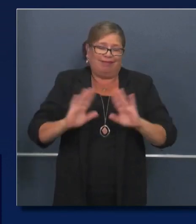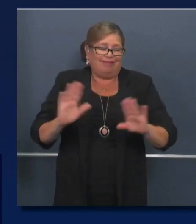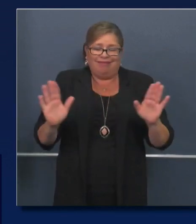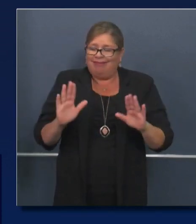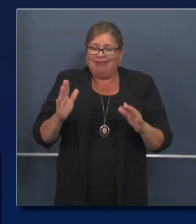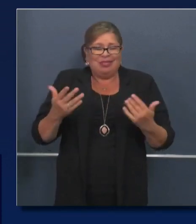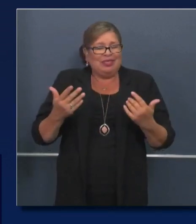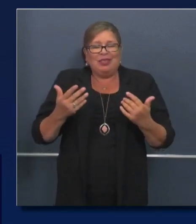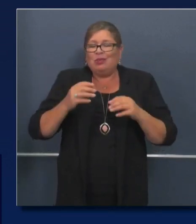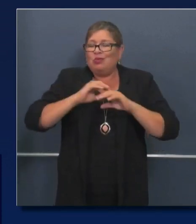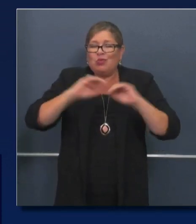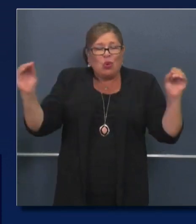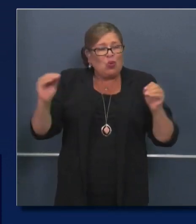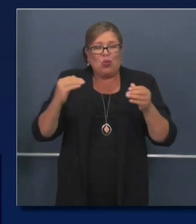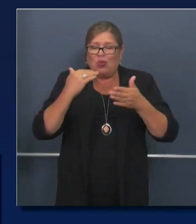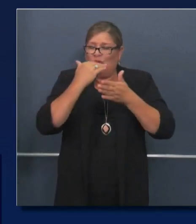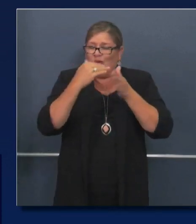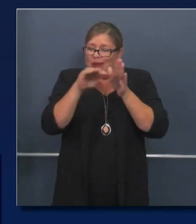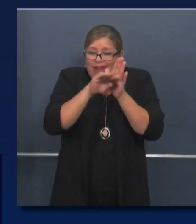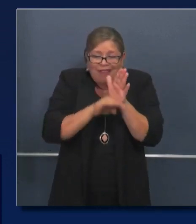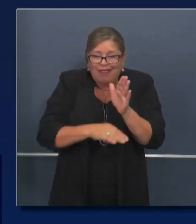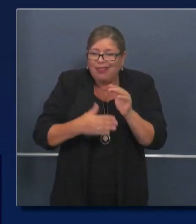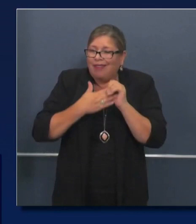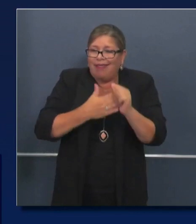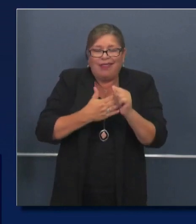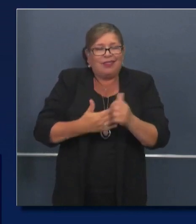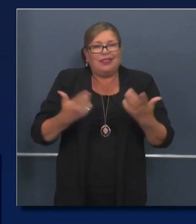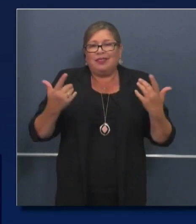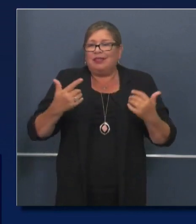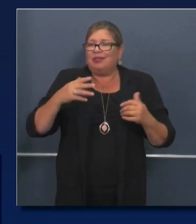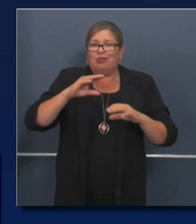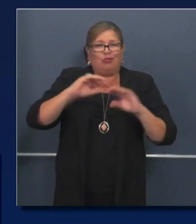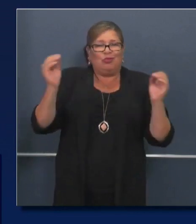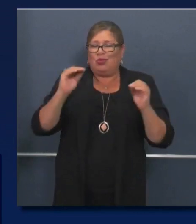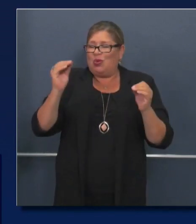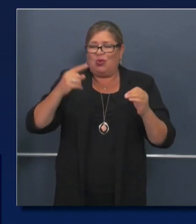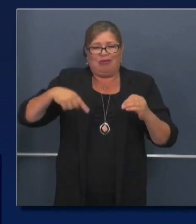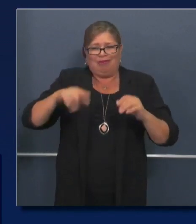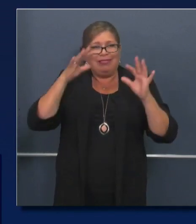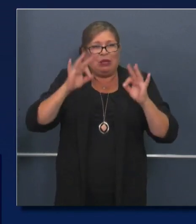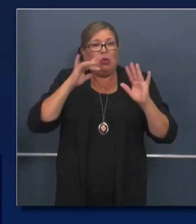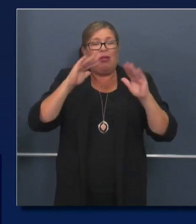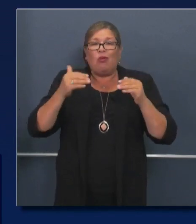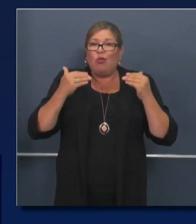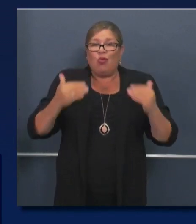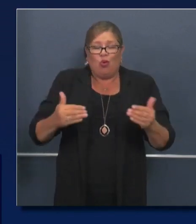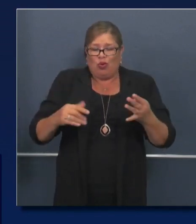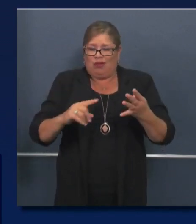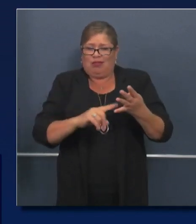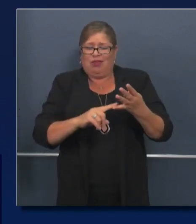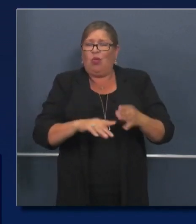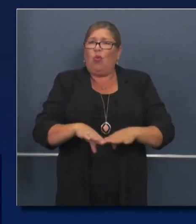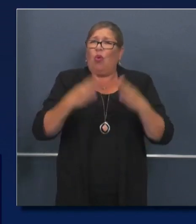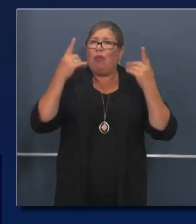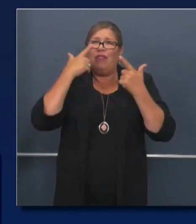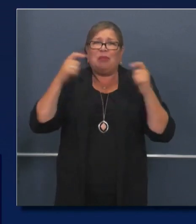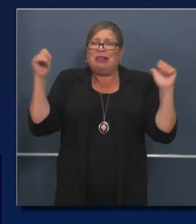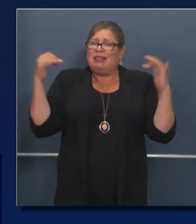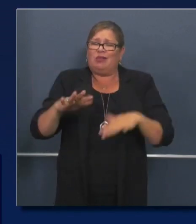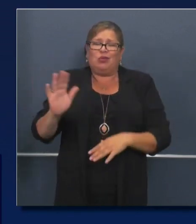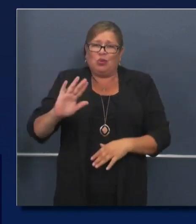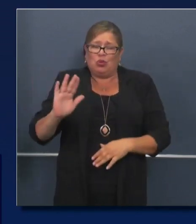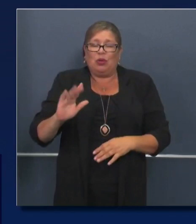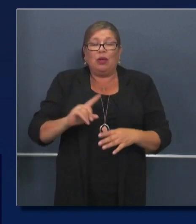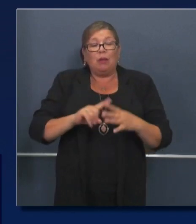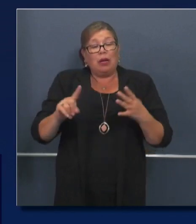There's no sectoral guidance that's been given. There's no authority for local health officials to move into that phase. But into phase